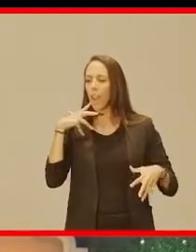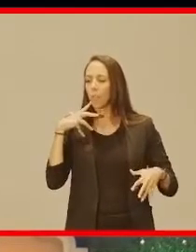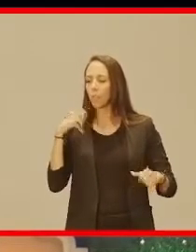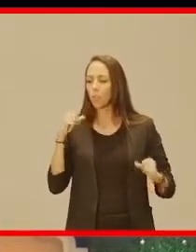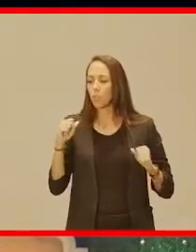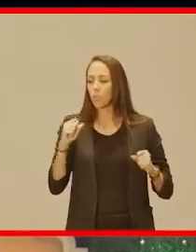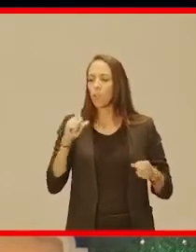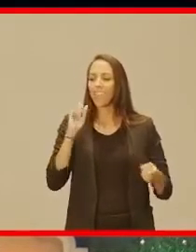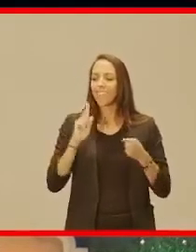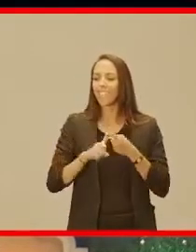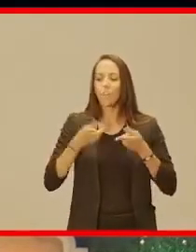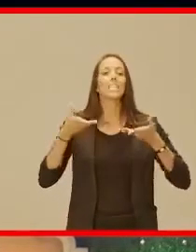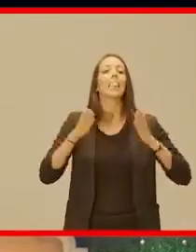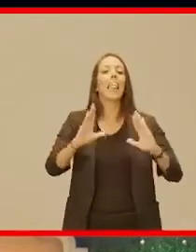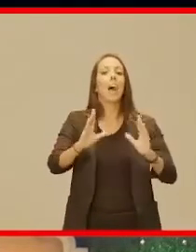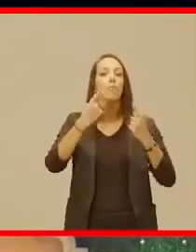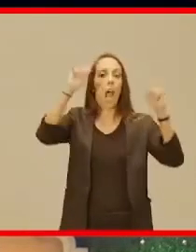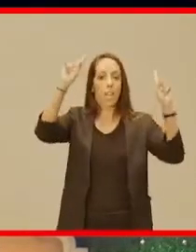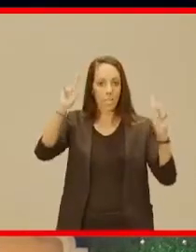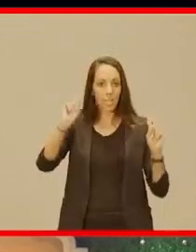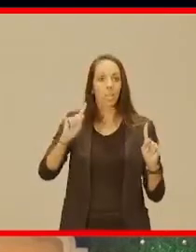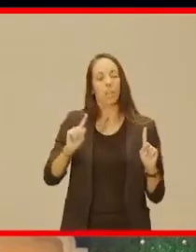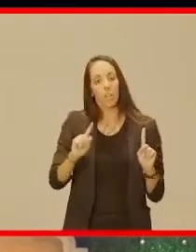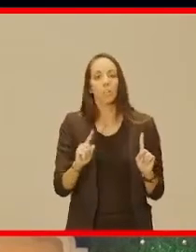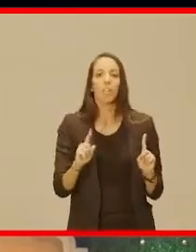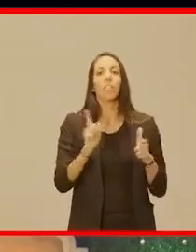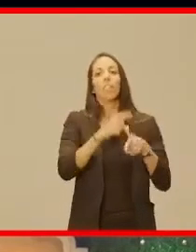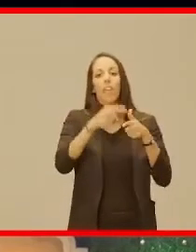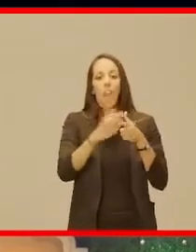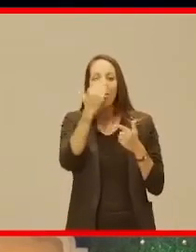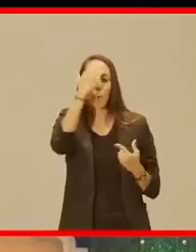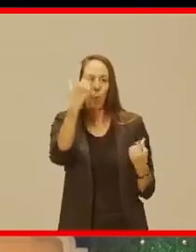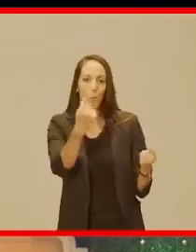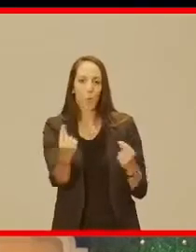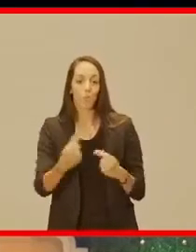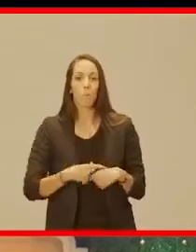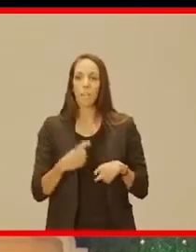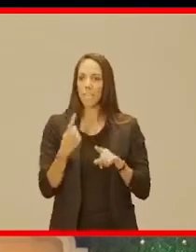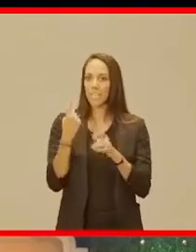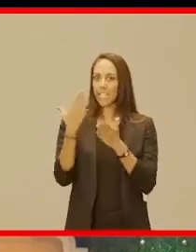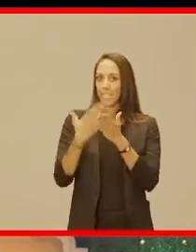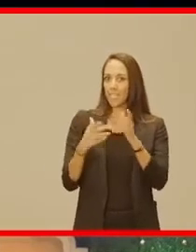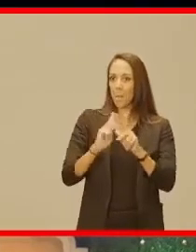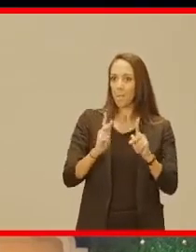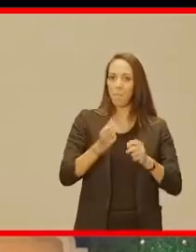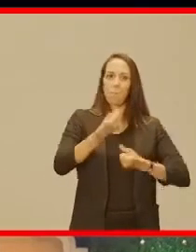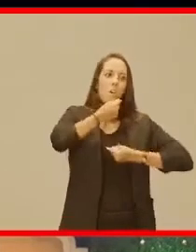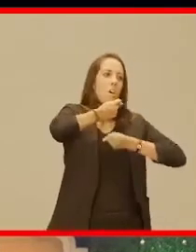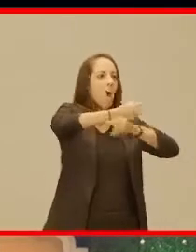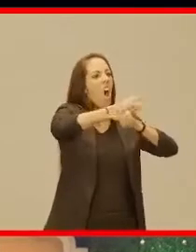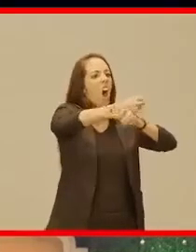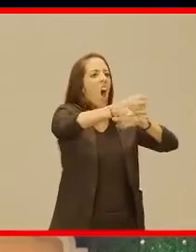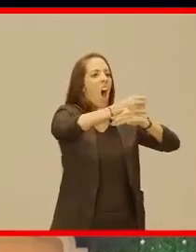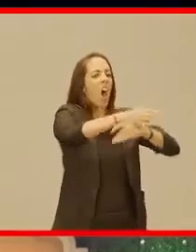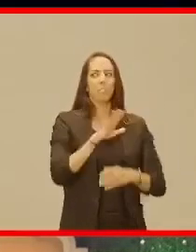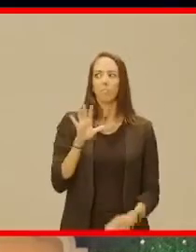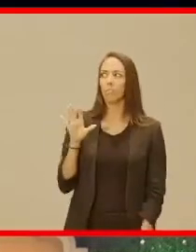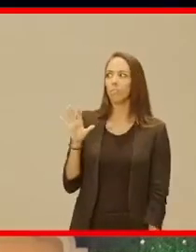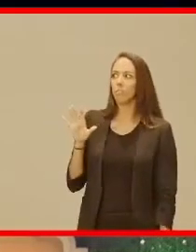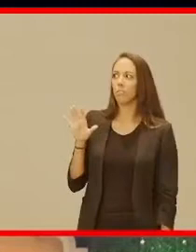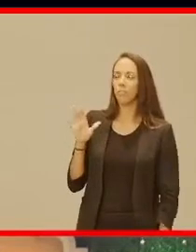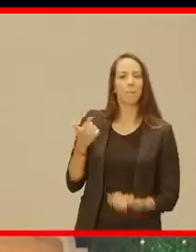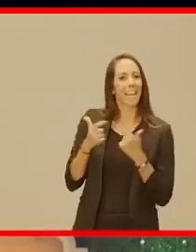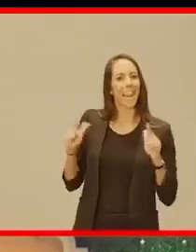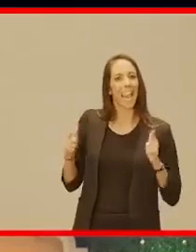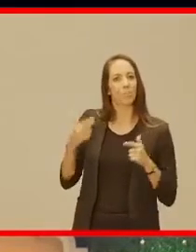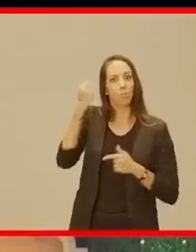come across as being, oh, here's another Hispanic person yelling at me, and you not knowing what they're talking about or even knowing the language, it could come off as